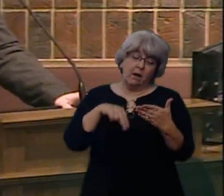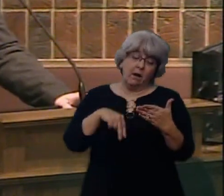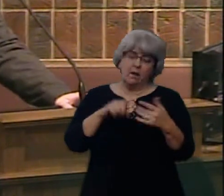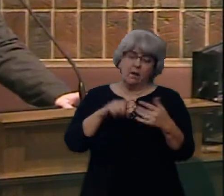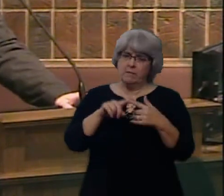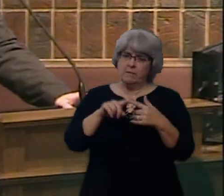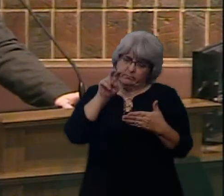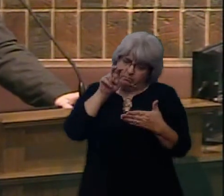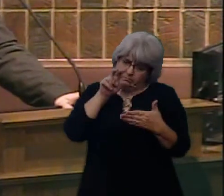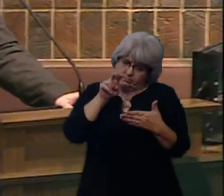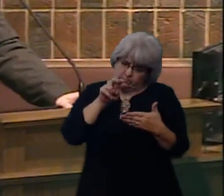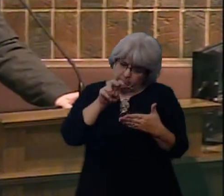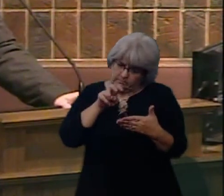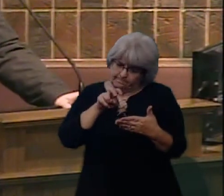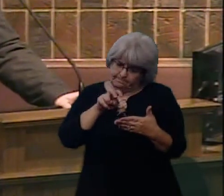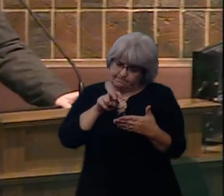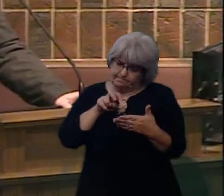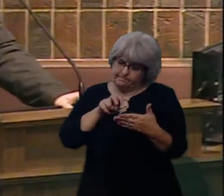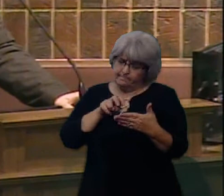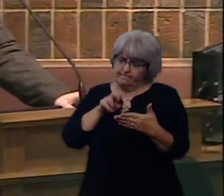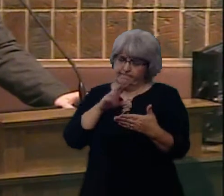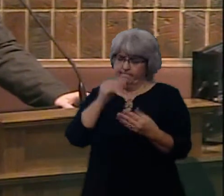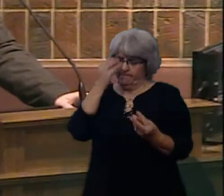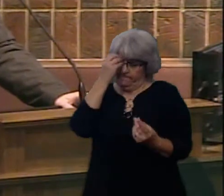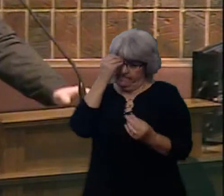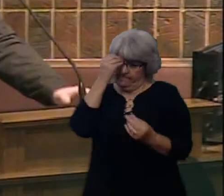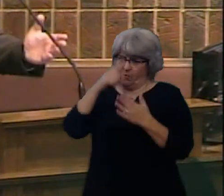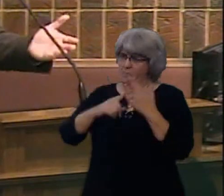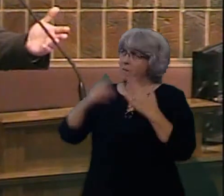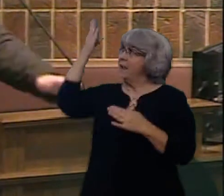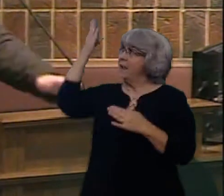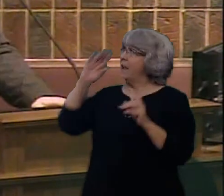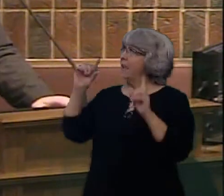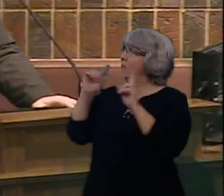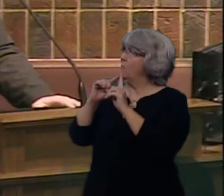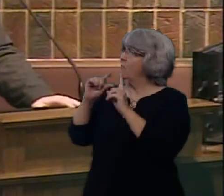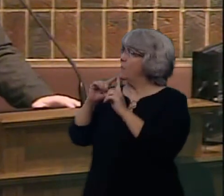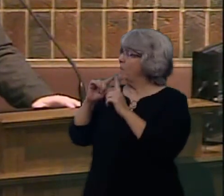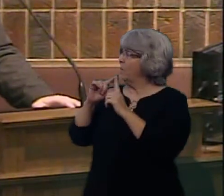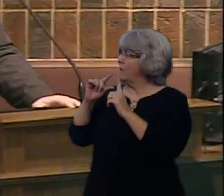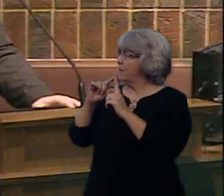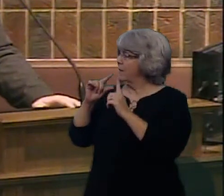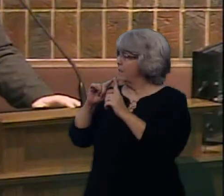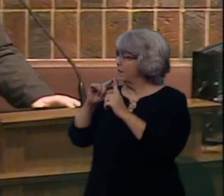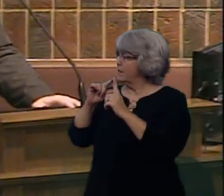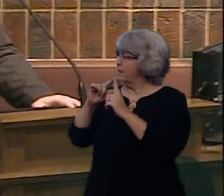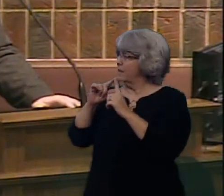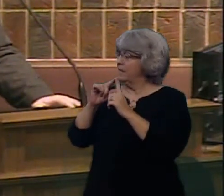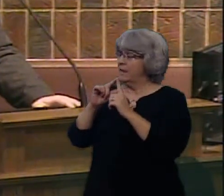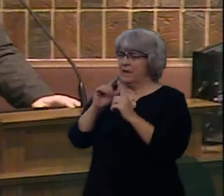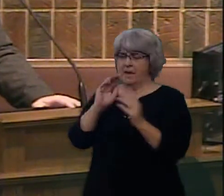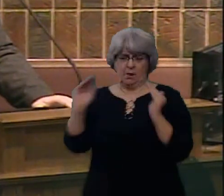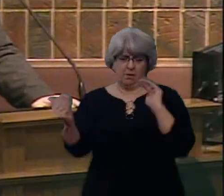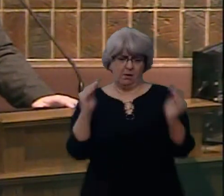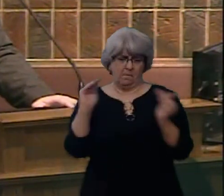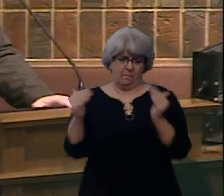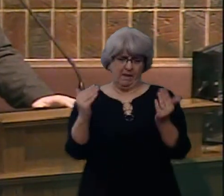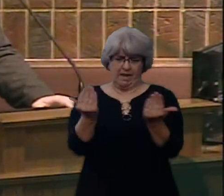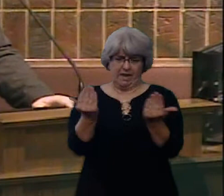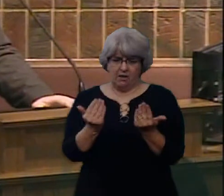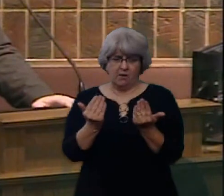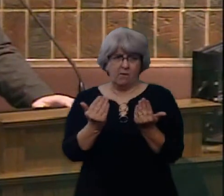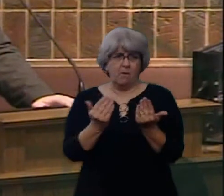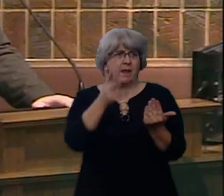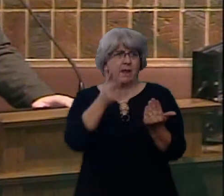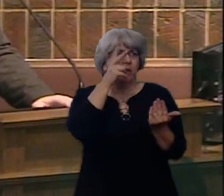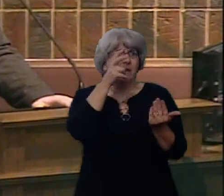said with what is in God's Word. Put it side by side and make sure that what's being taught truly is